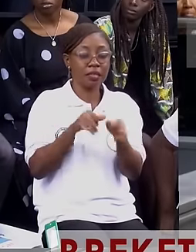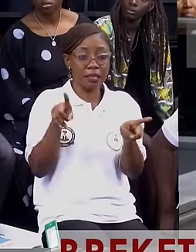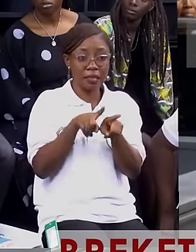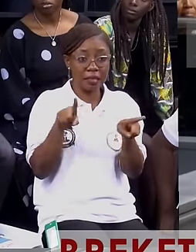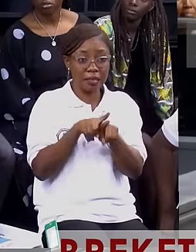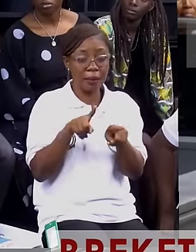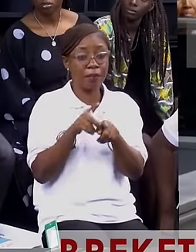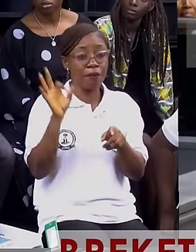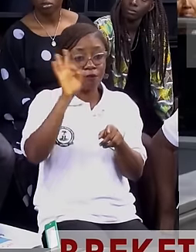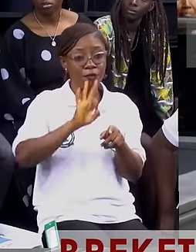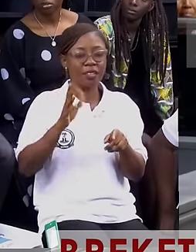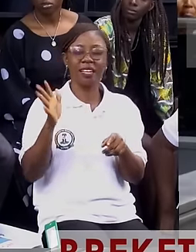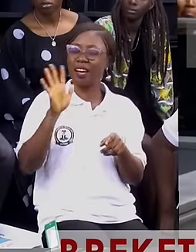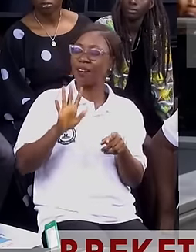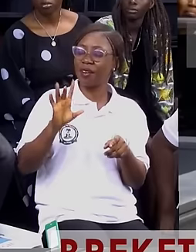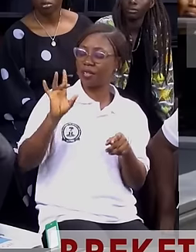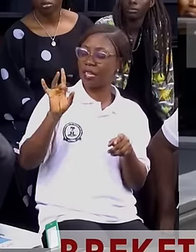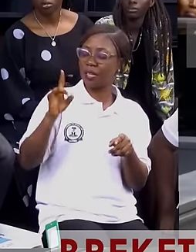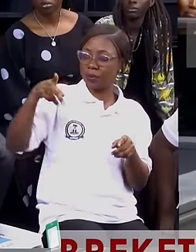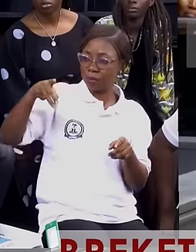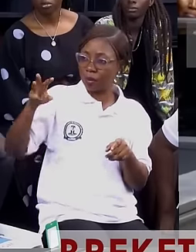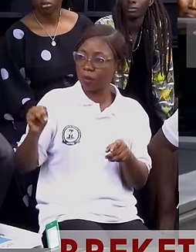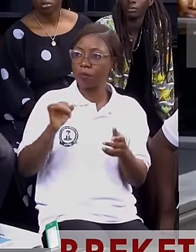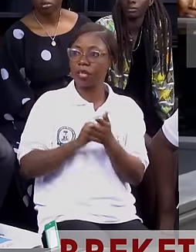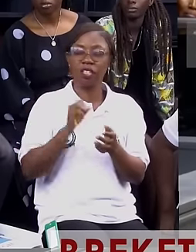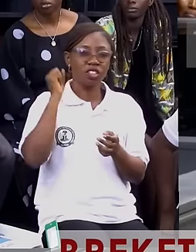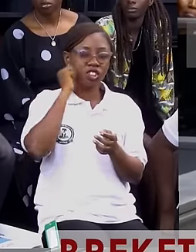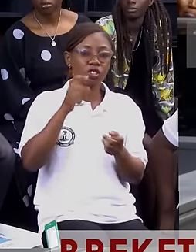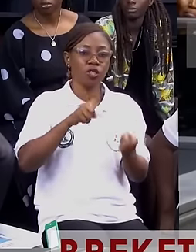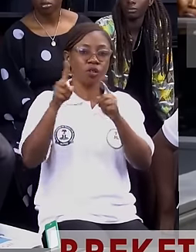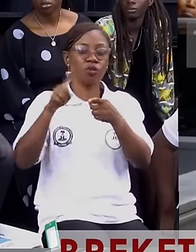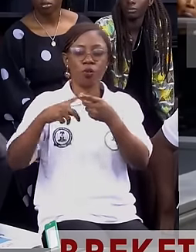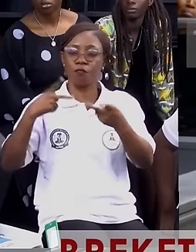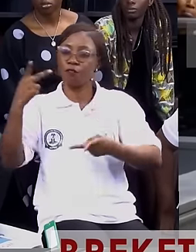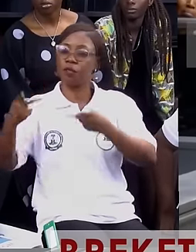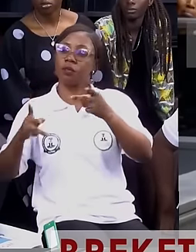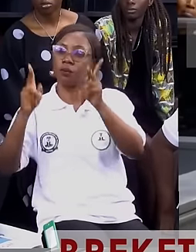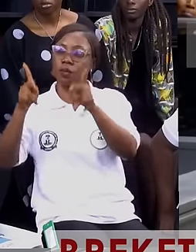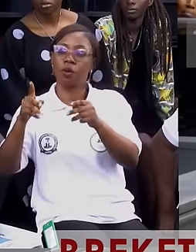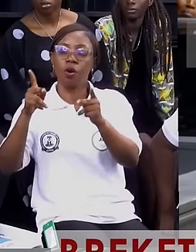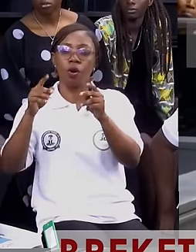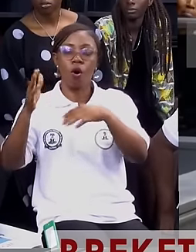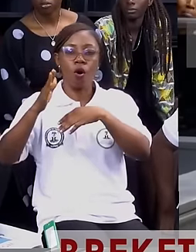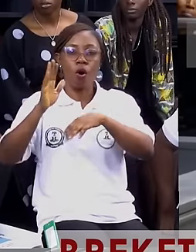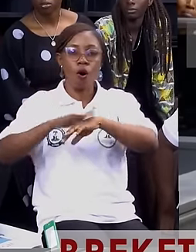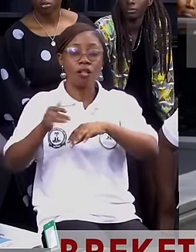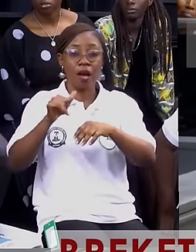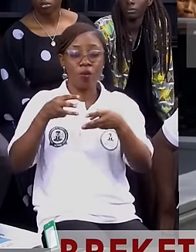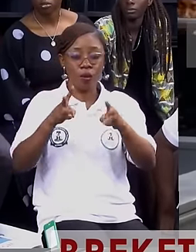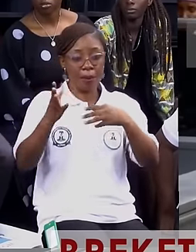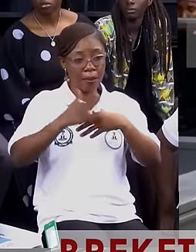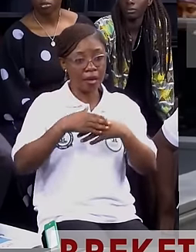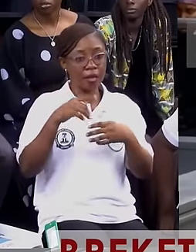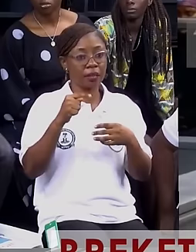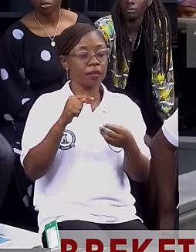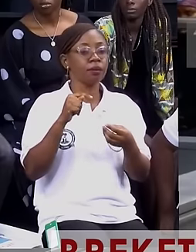Friday around 8 p.m. They said she went to visit somebody, that on her way coming back, she took bike. The guy said her